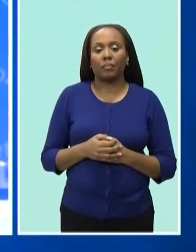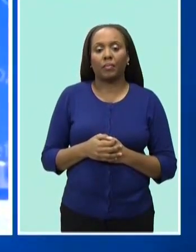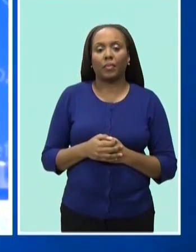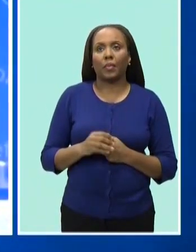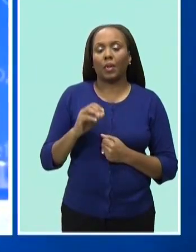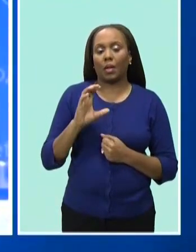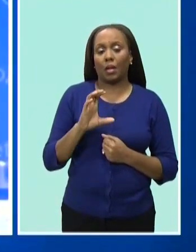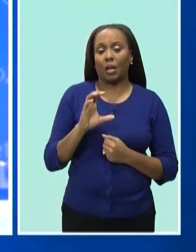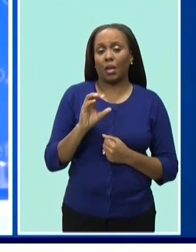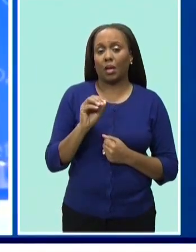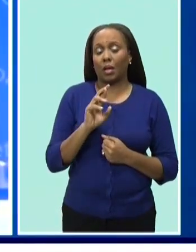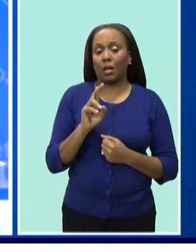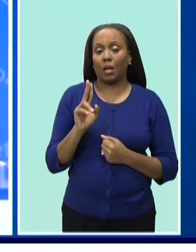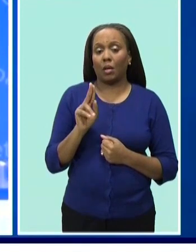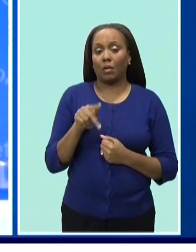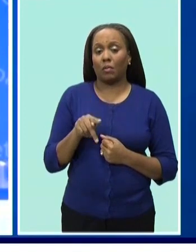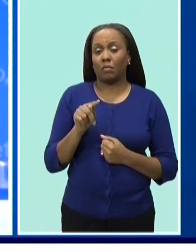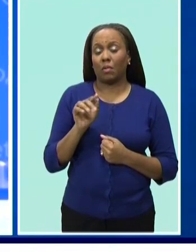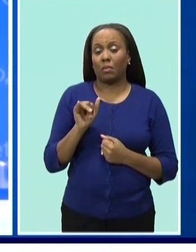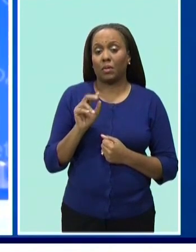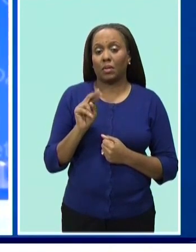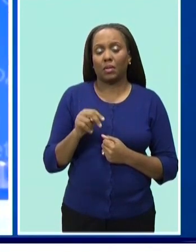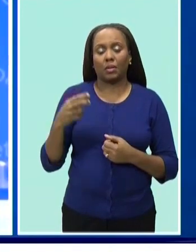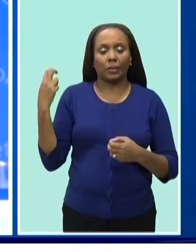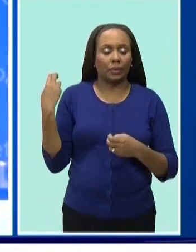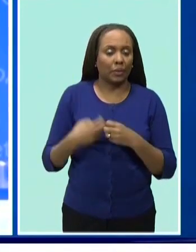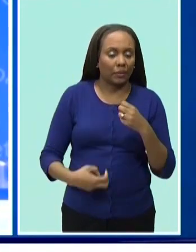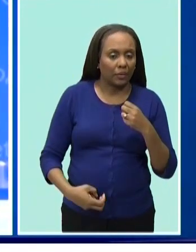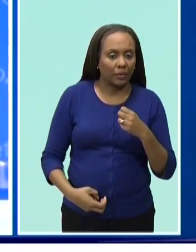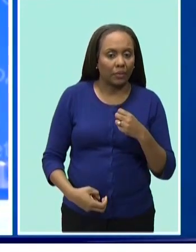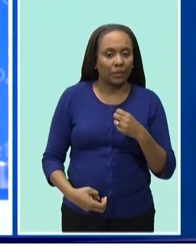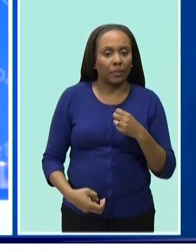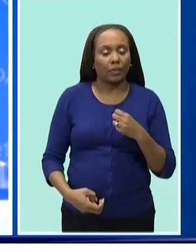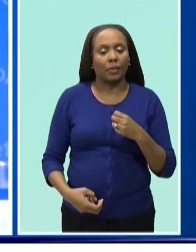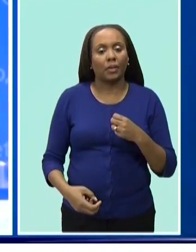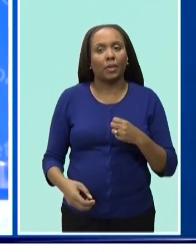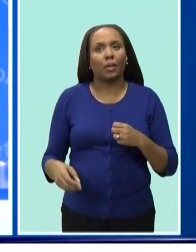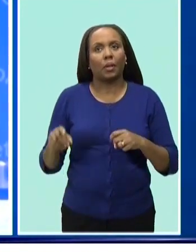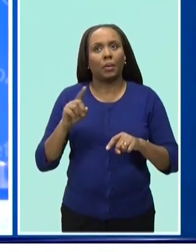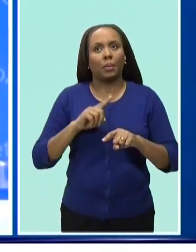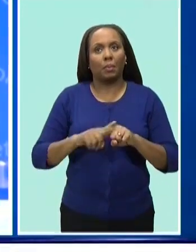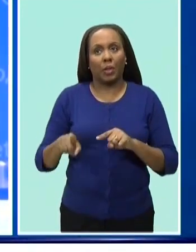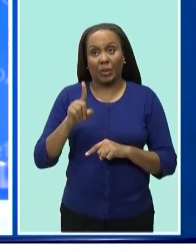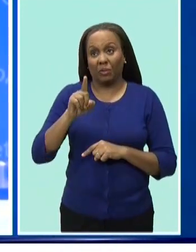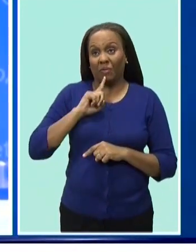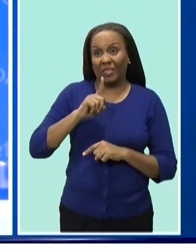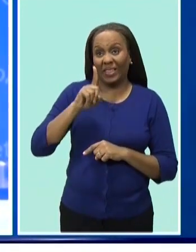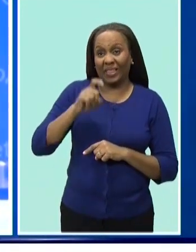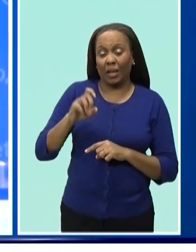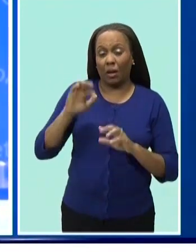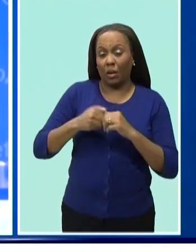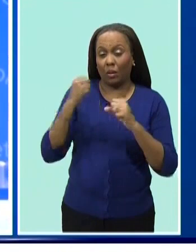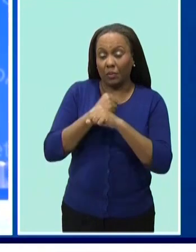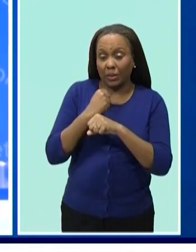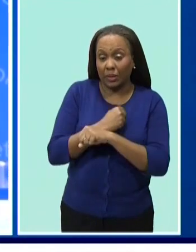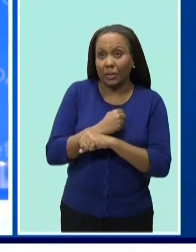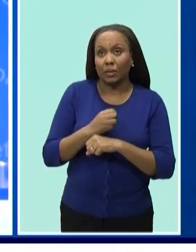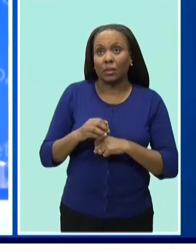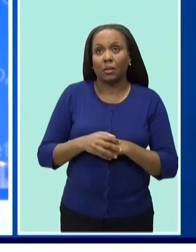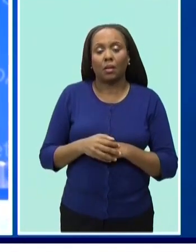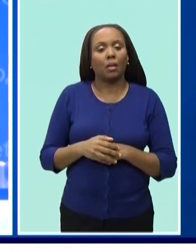is difficult, but it brings important benefits. The chapter includes